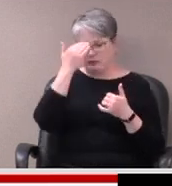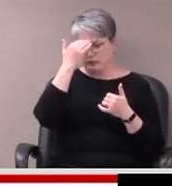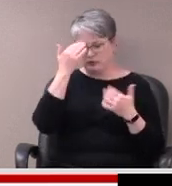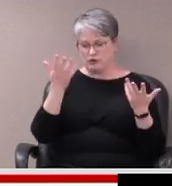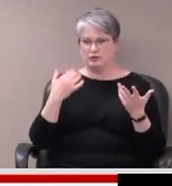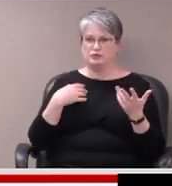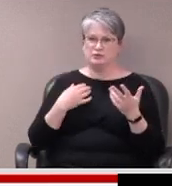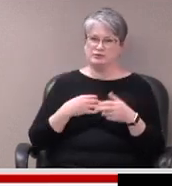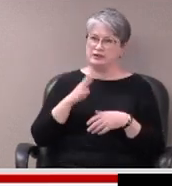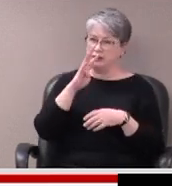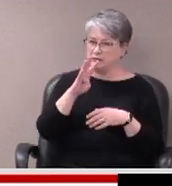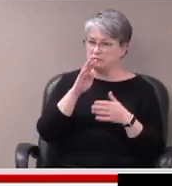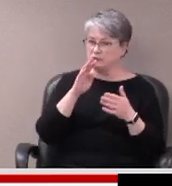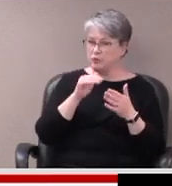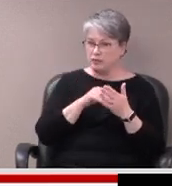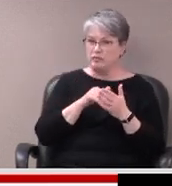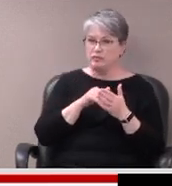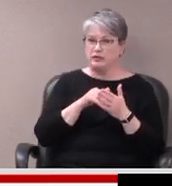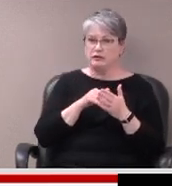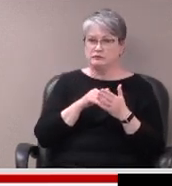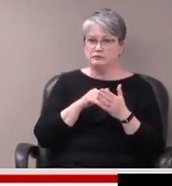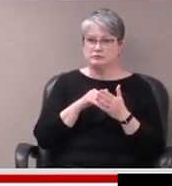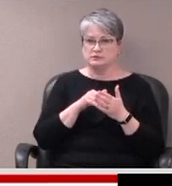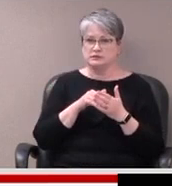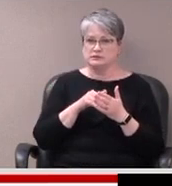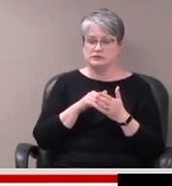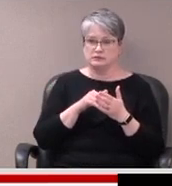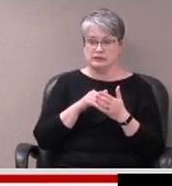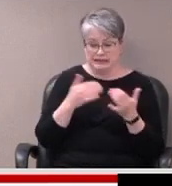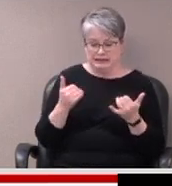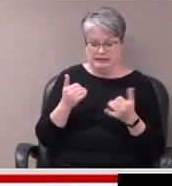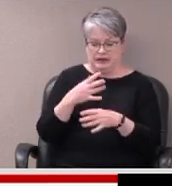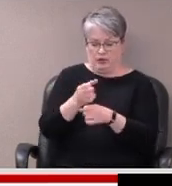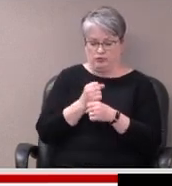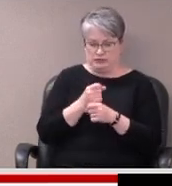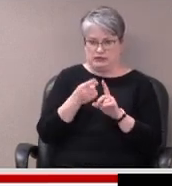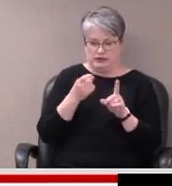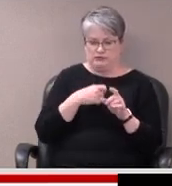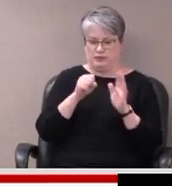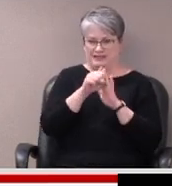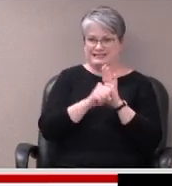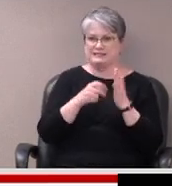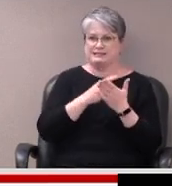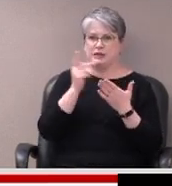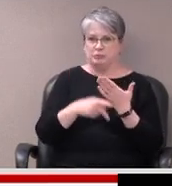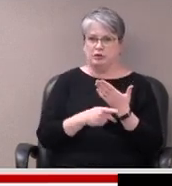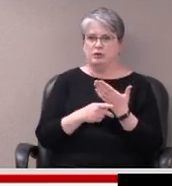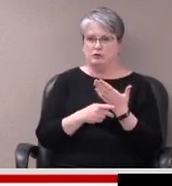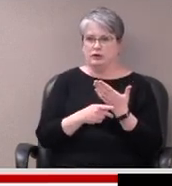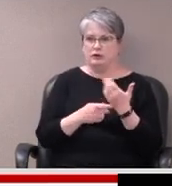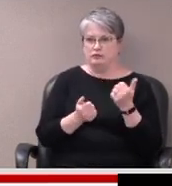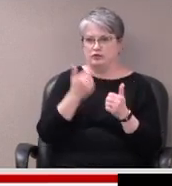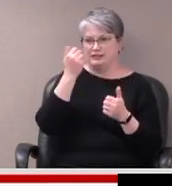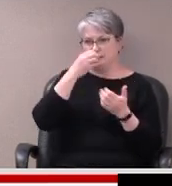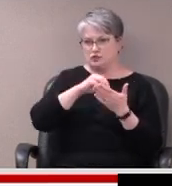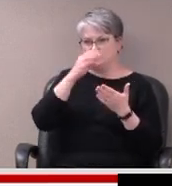that $4,000 that we currently receive for per pupil